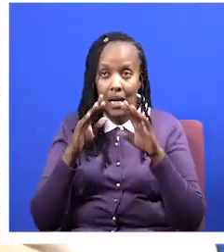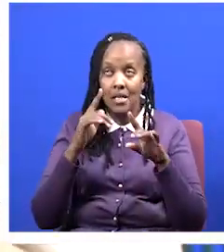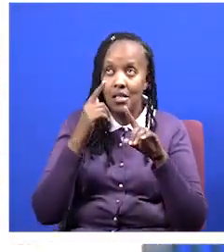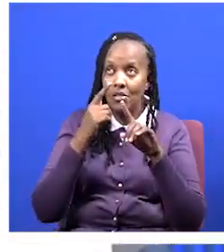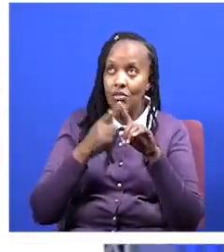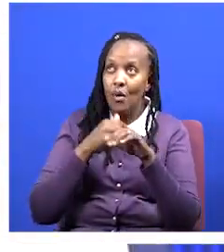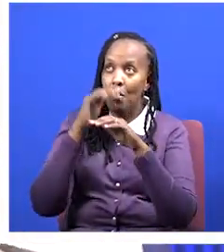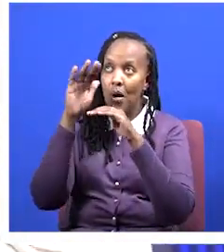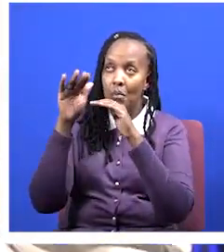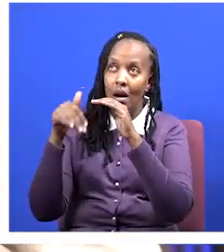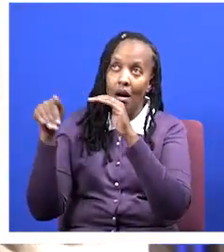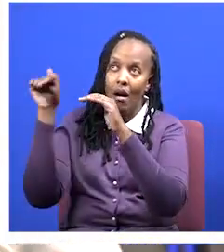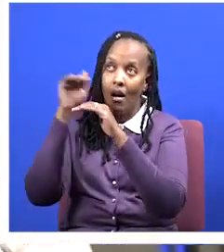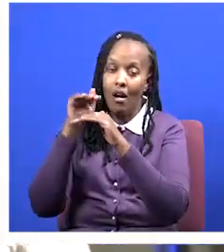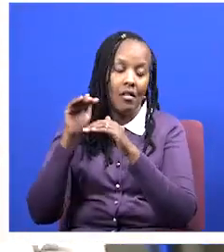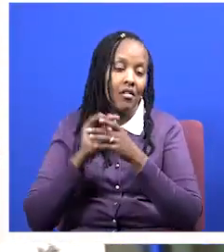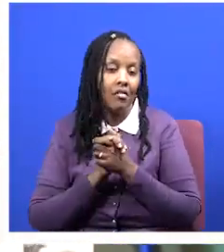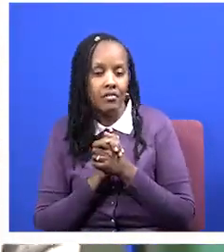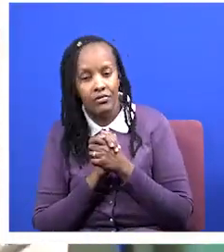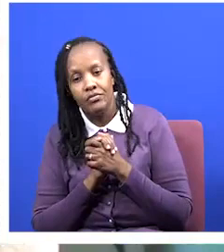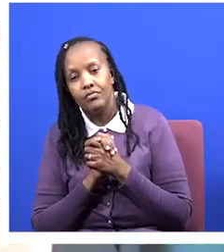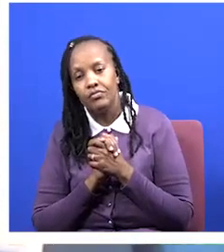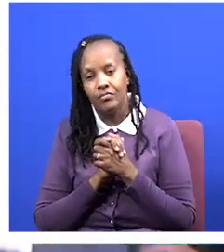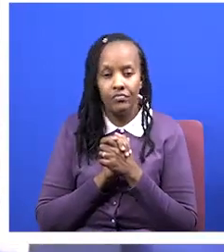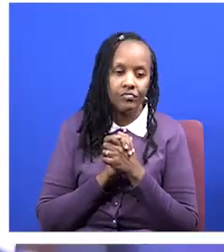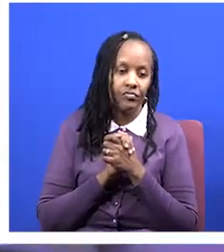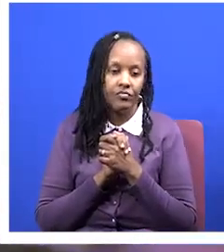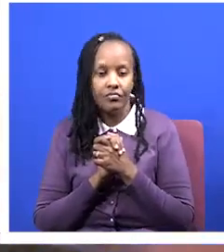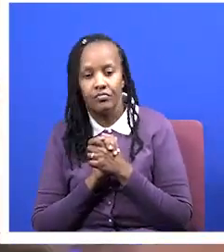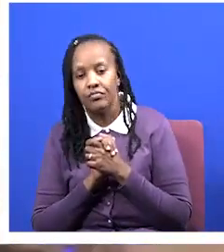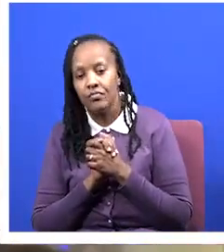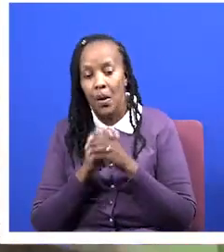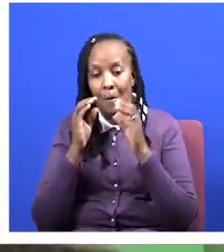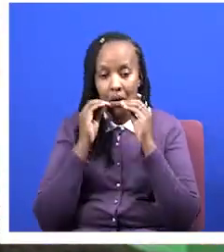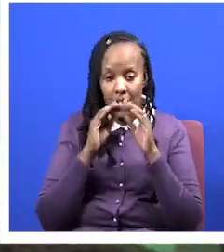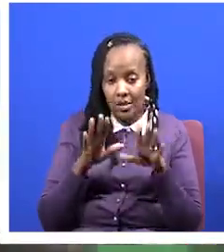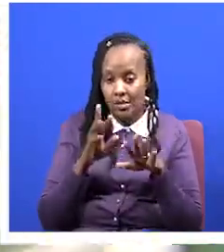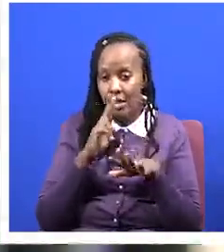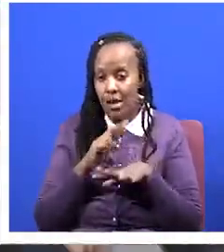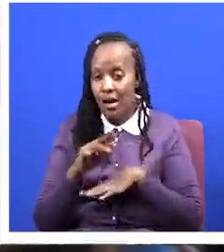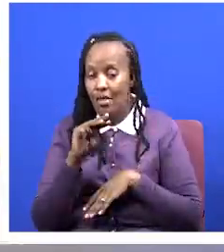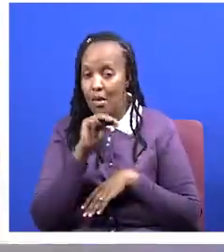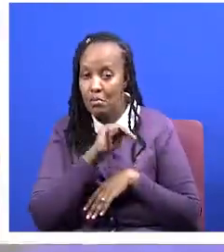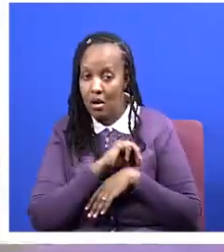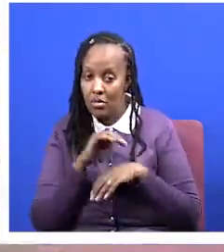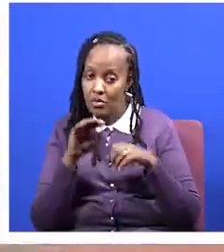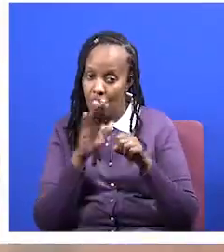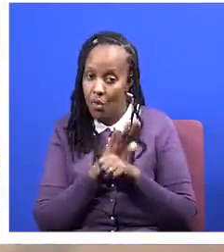these blessings from above. Blessed are